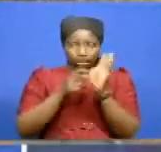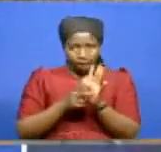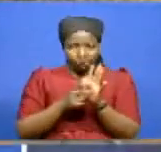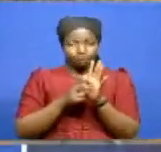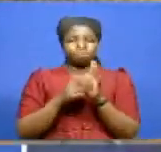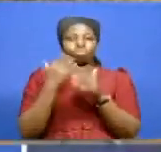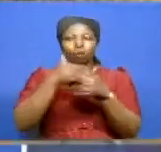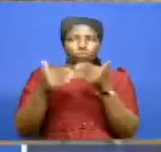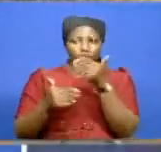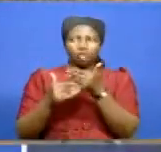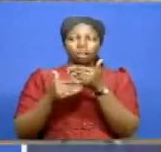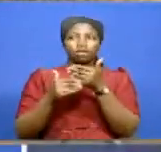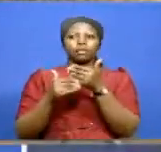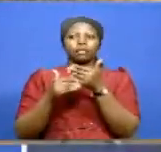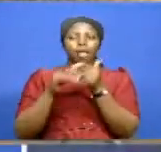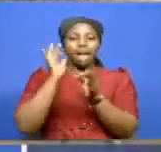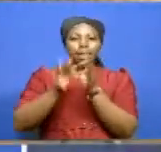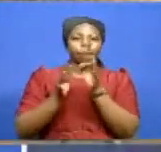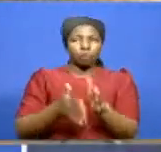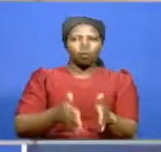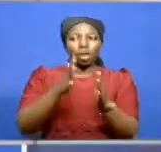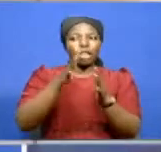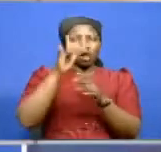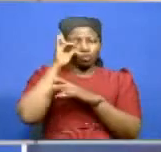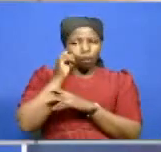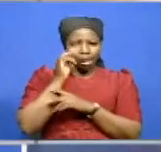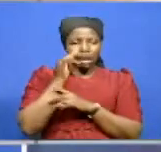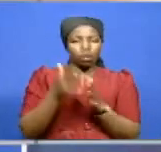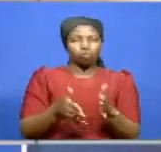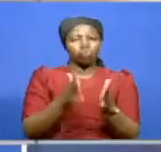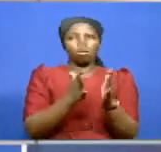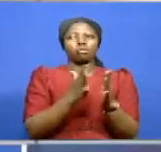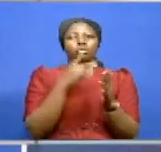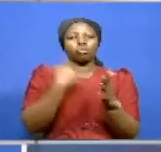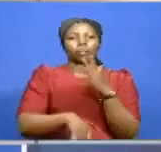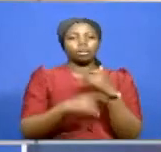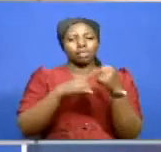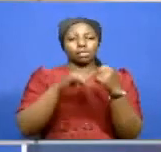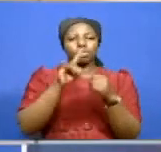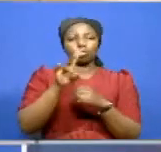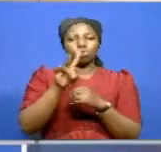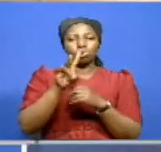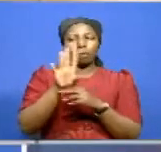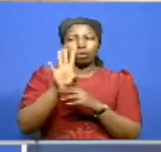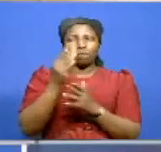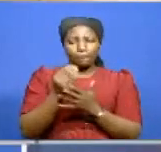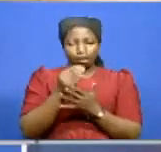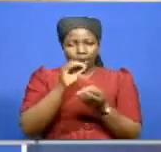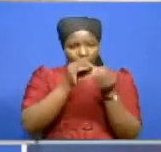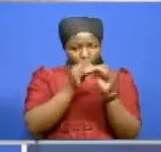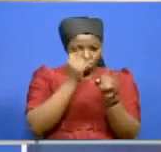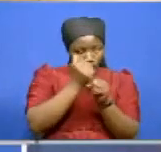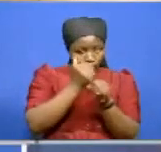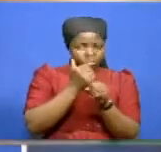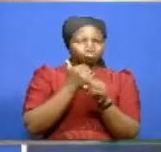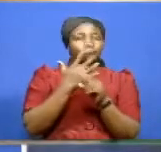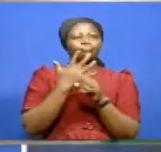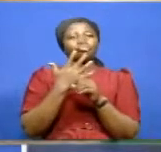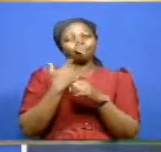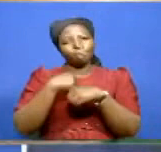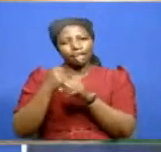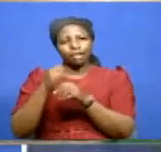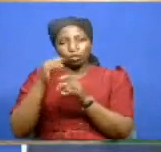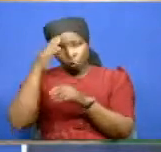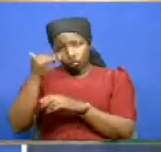Road Elevated Expressway at a cost of 62 billion shillings. The number of jobs created due to FDI inflows into